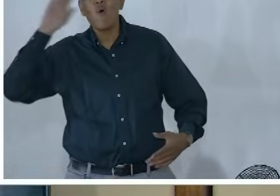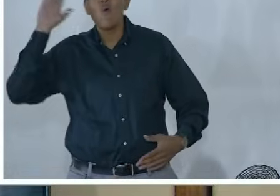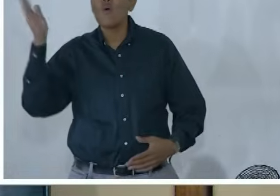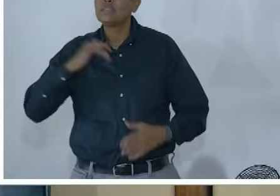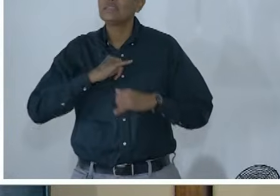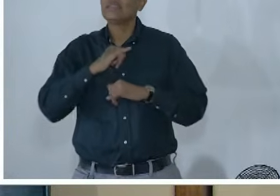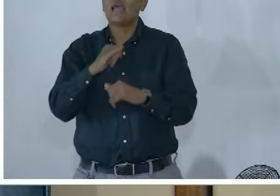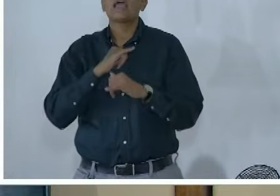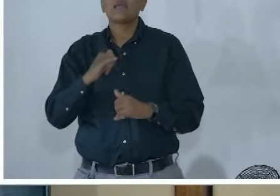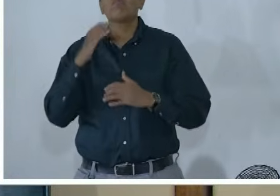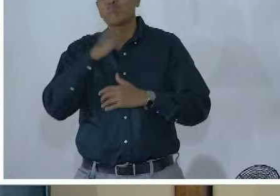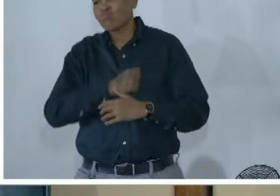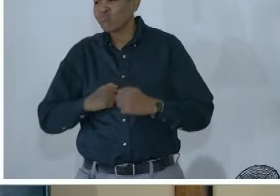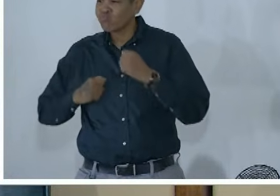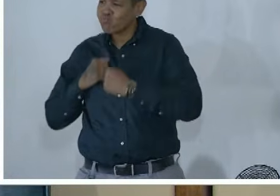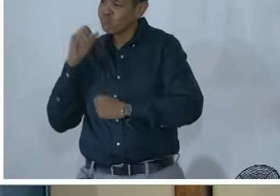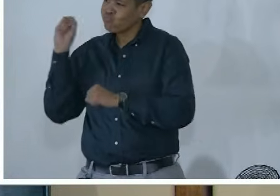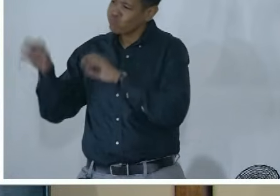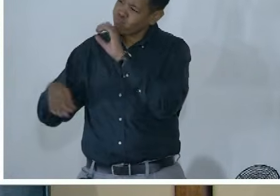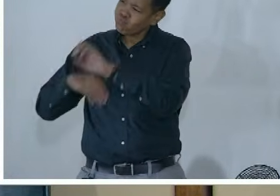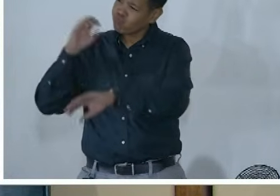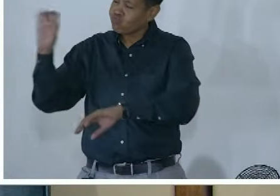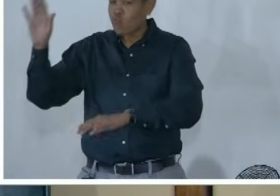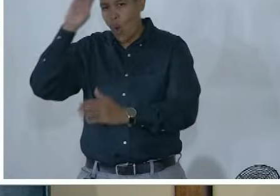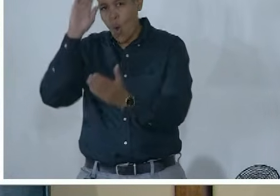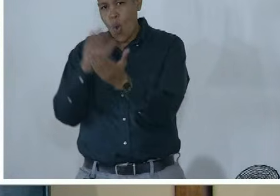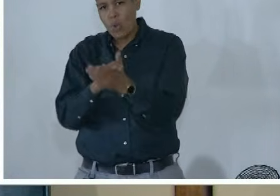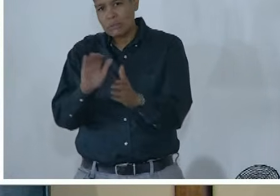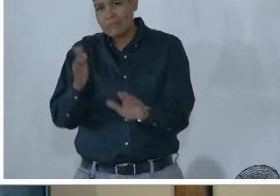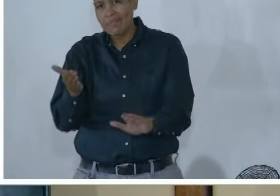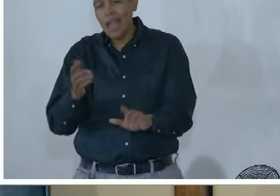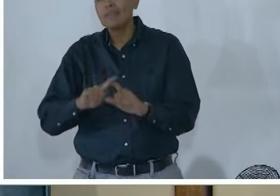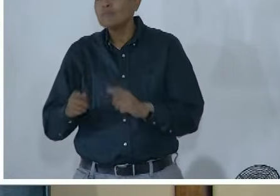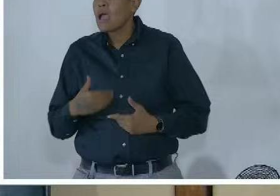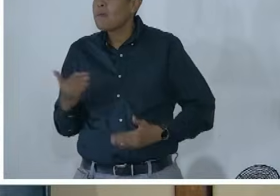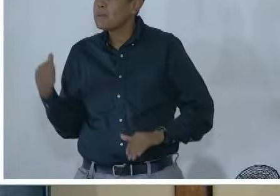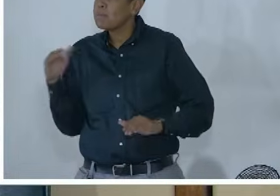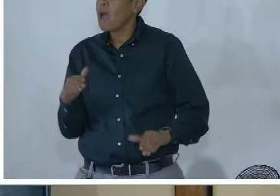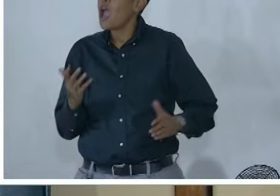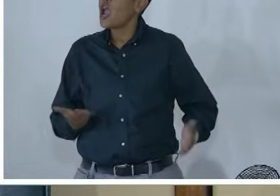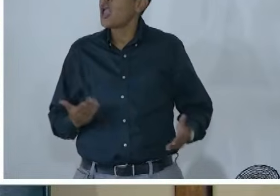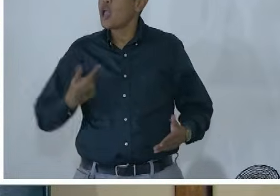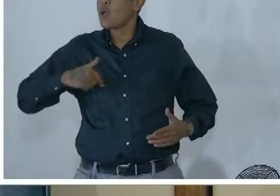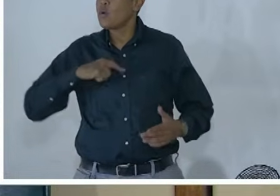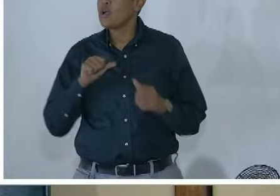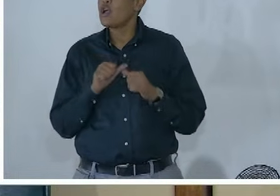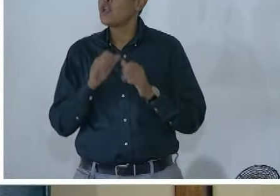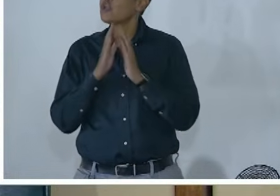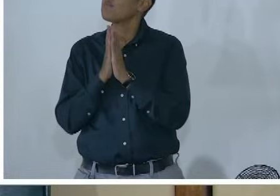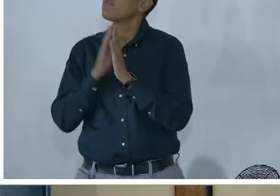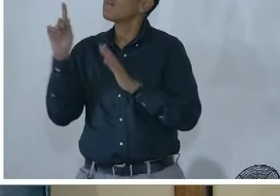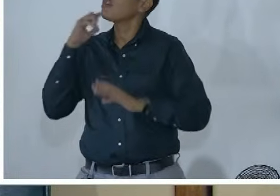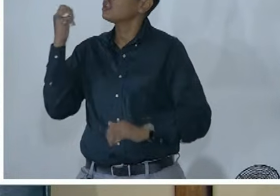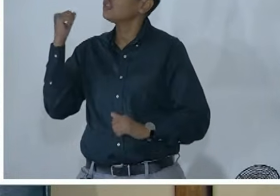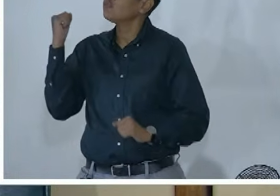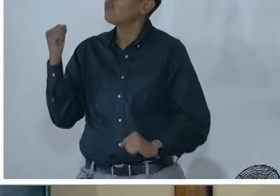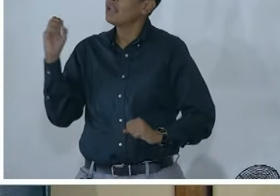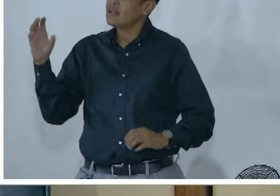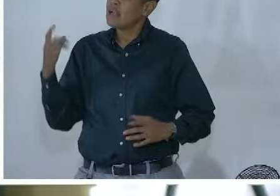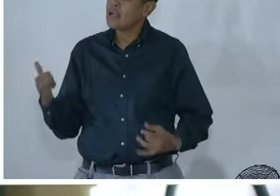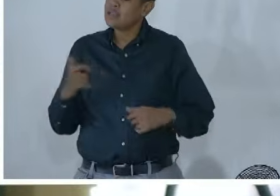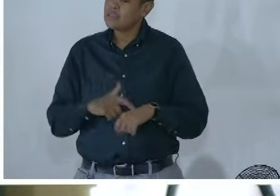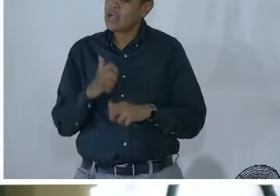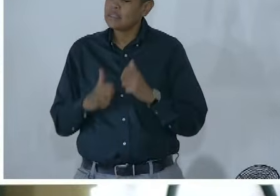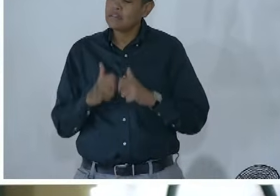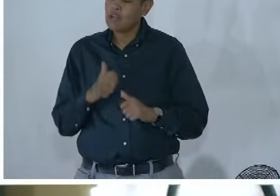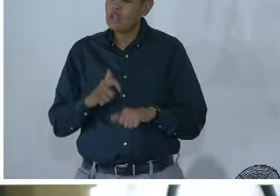our condolences, but it's really good to have her back. And we continue to pray for your strength in these